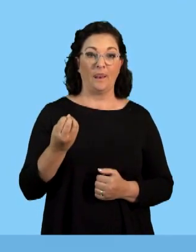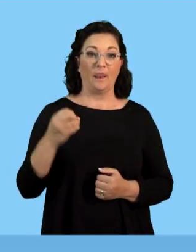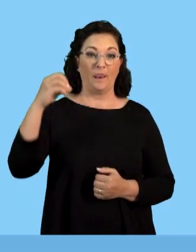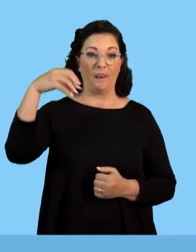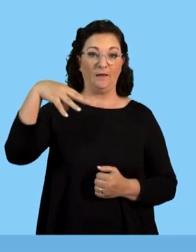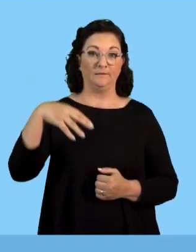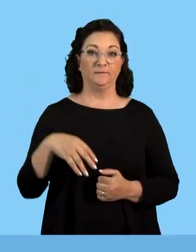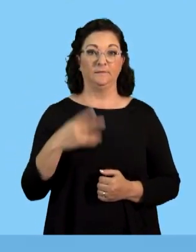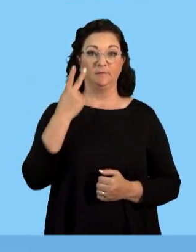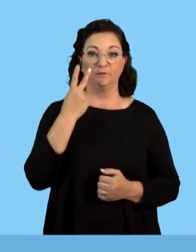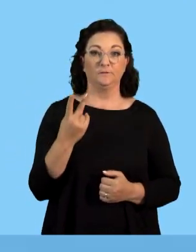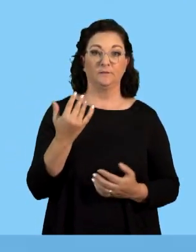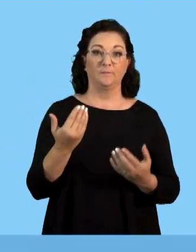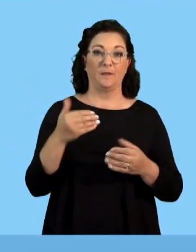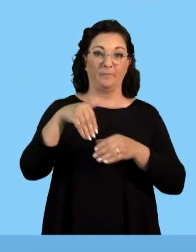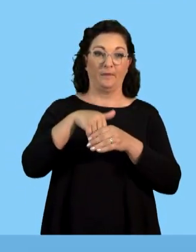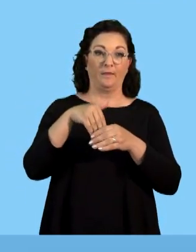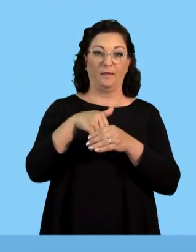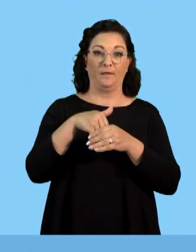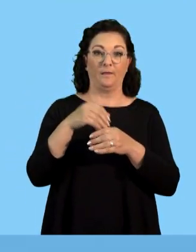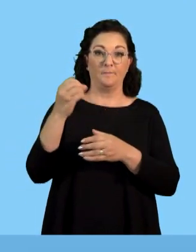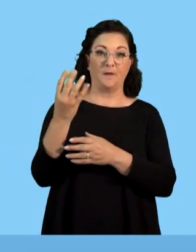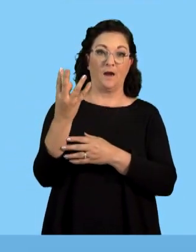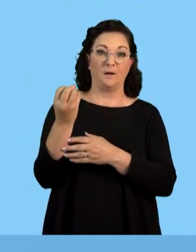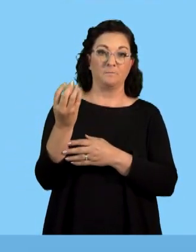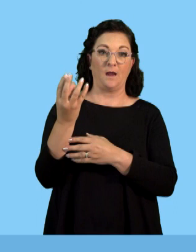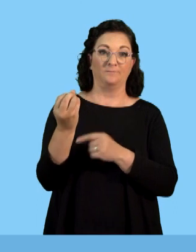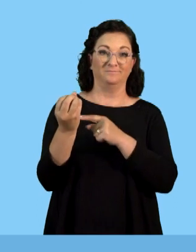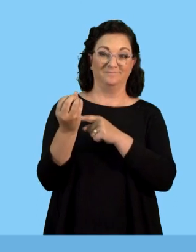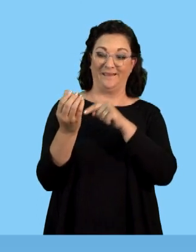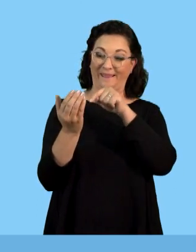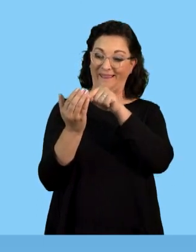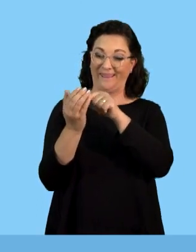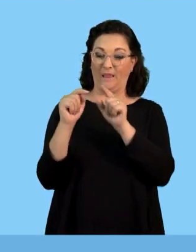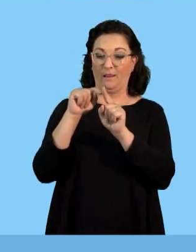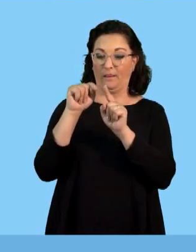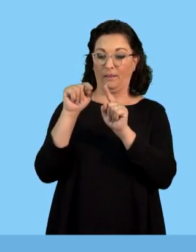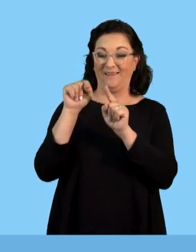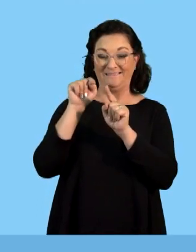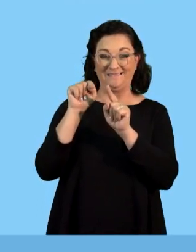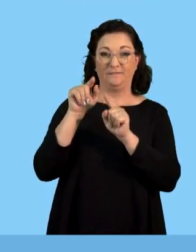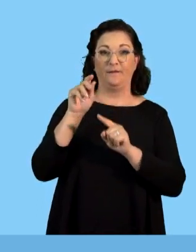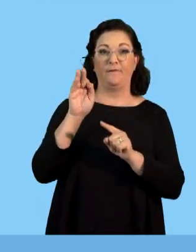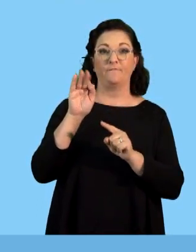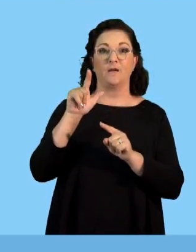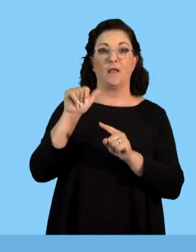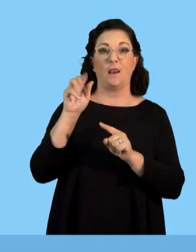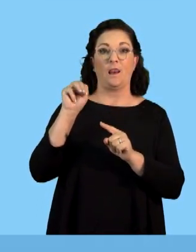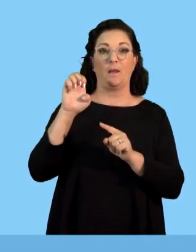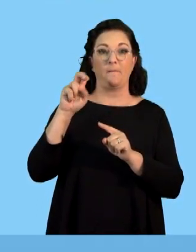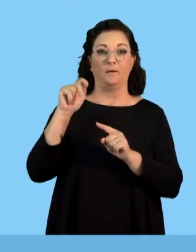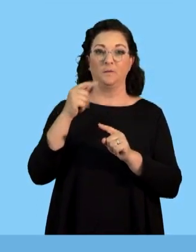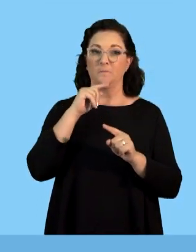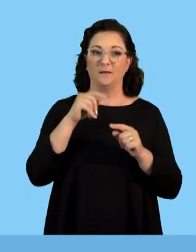object that you find, that the one that lights up inside the light bulb, that's what we call a filament. Whereas these LED lights